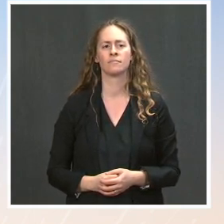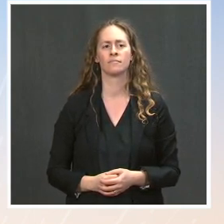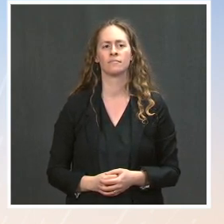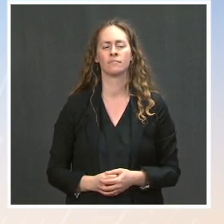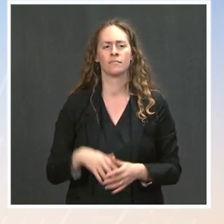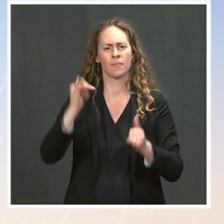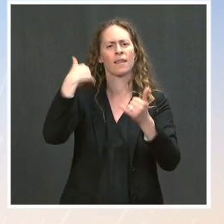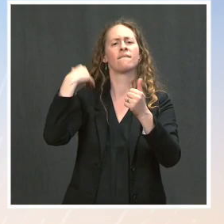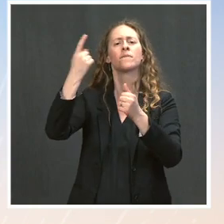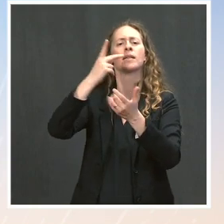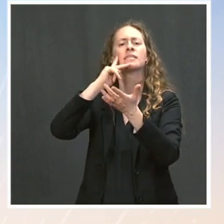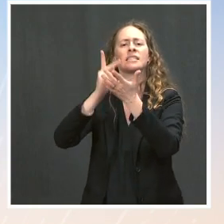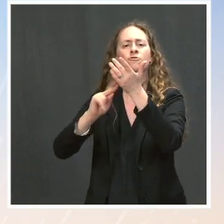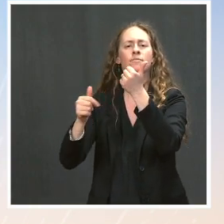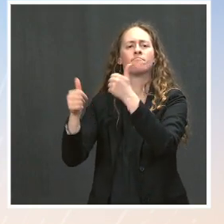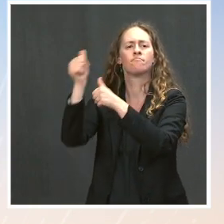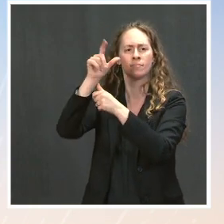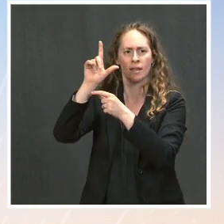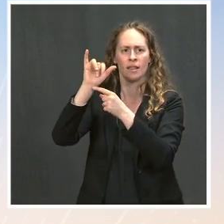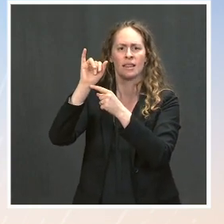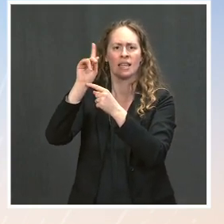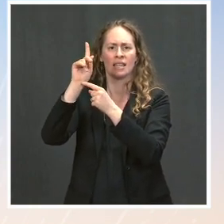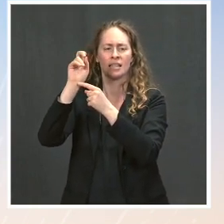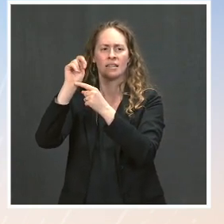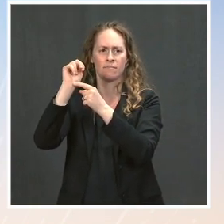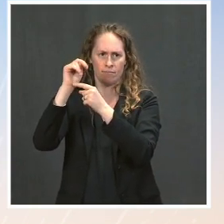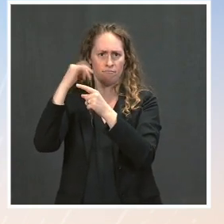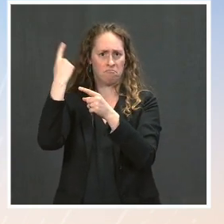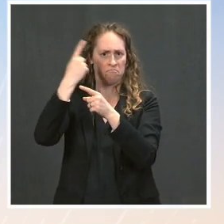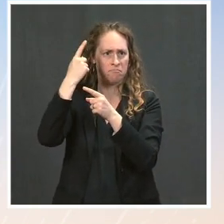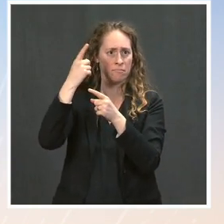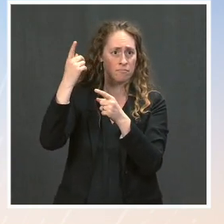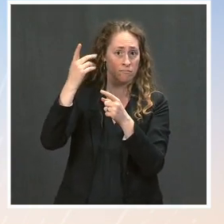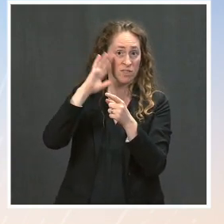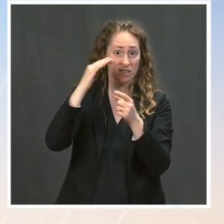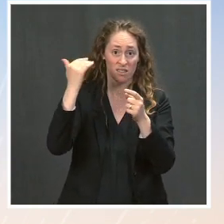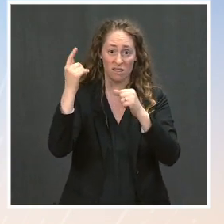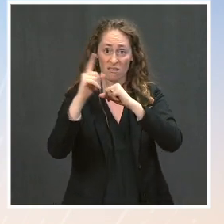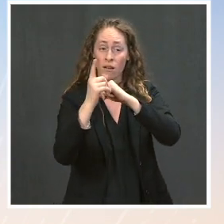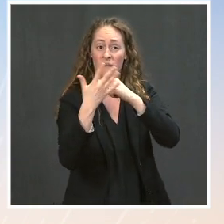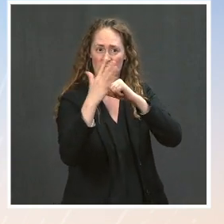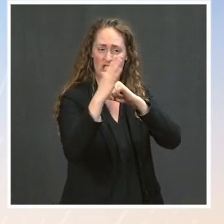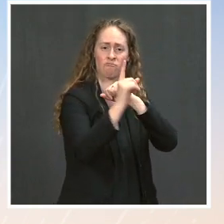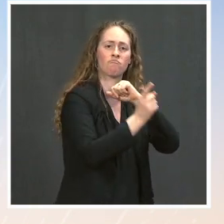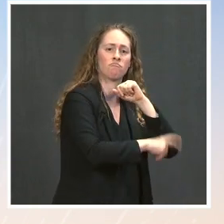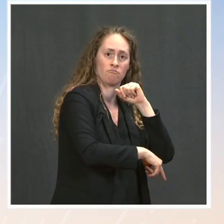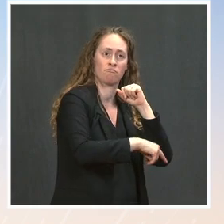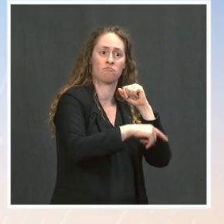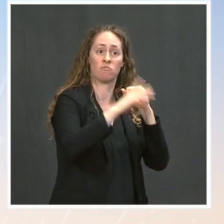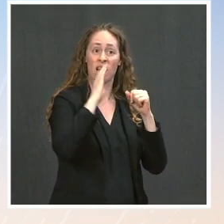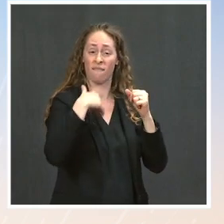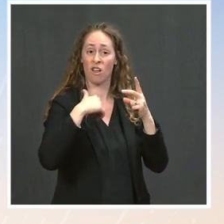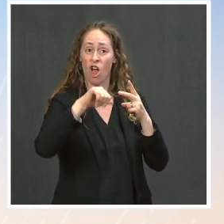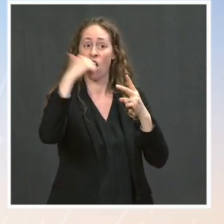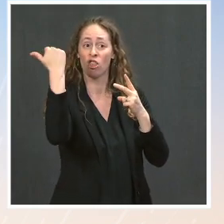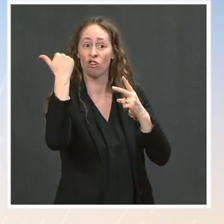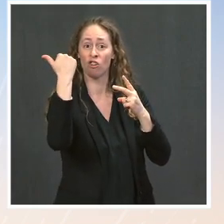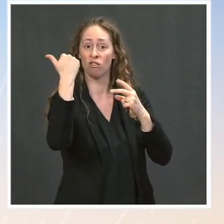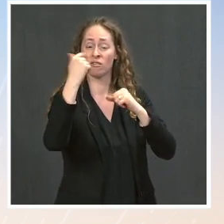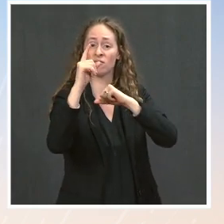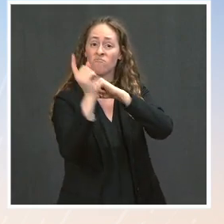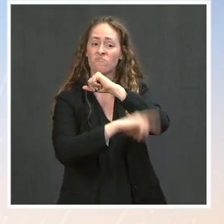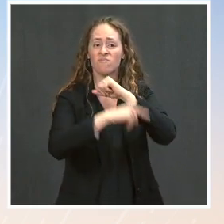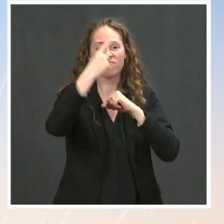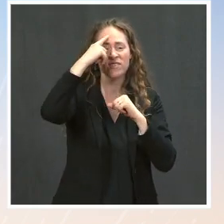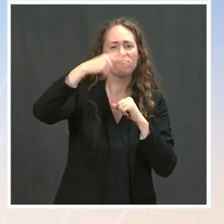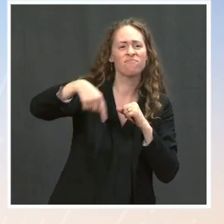some Guatemalan officials. Mm-hmm. Are there other sanctions that the administration is weighing for other Northern Triangle countries now? And how is this